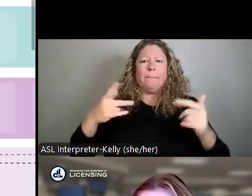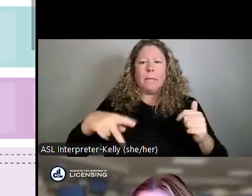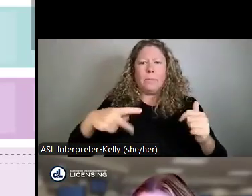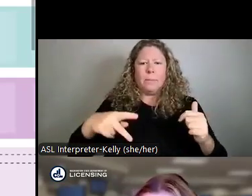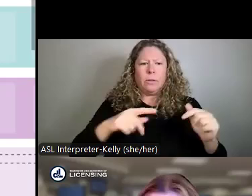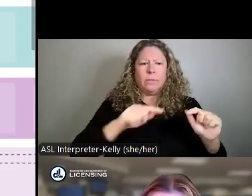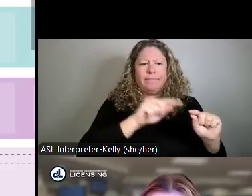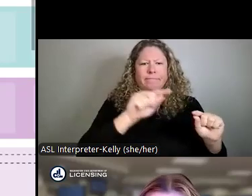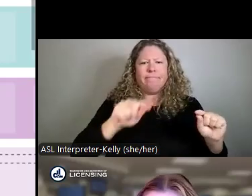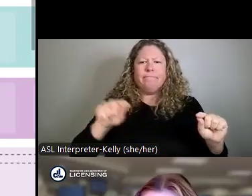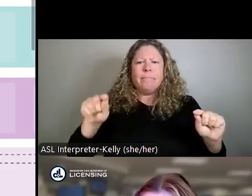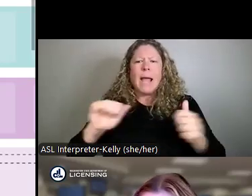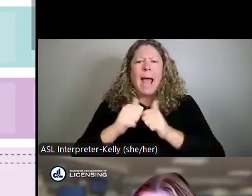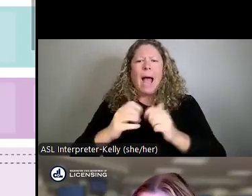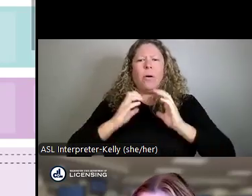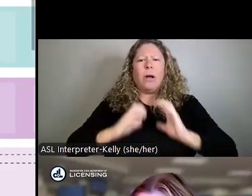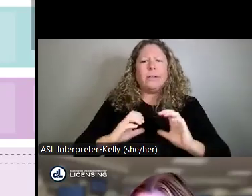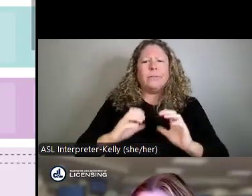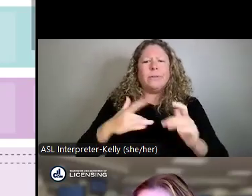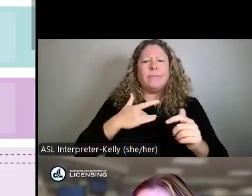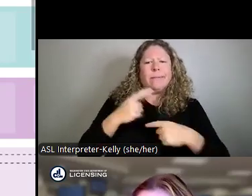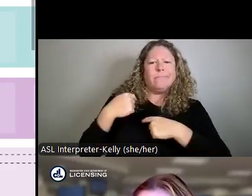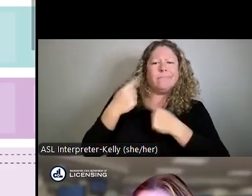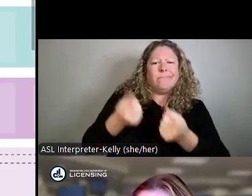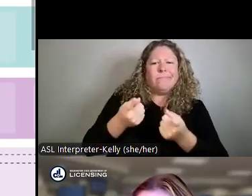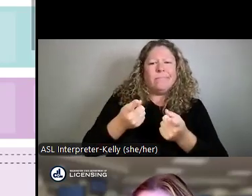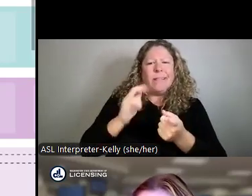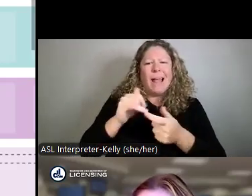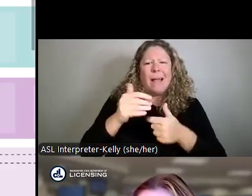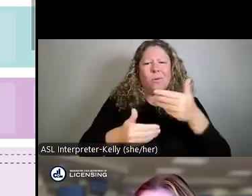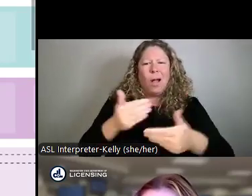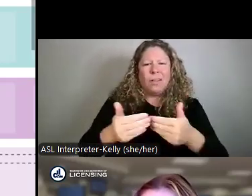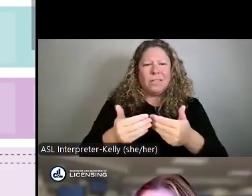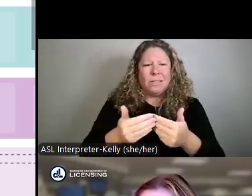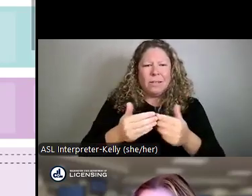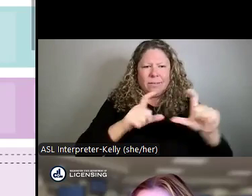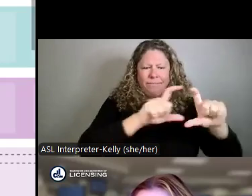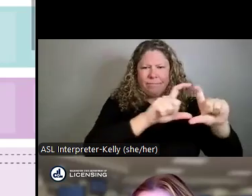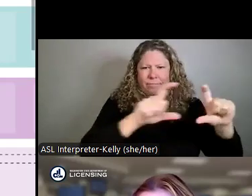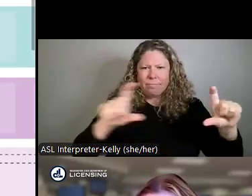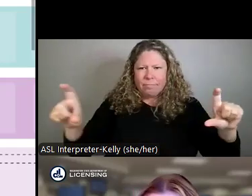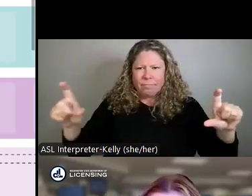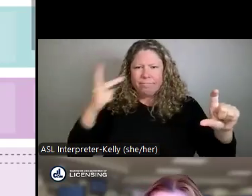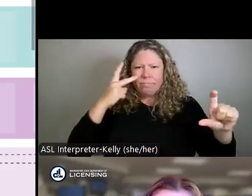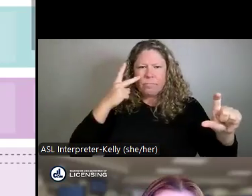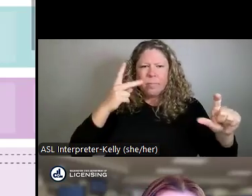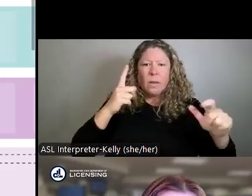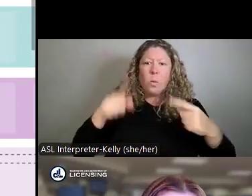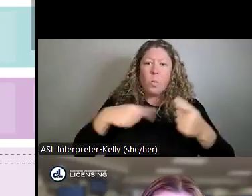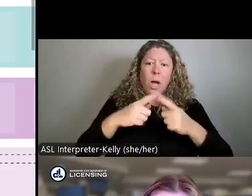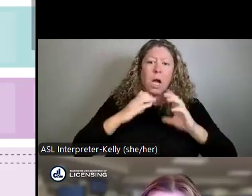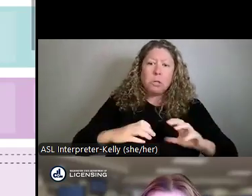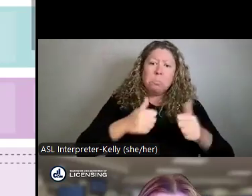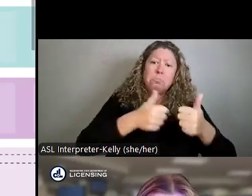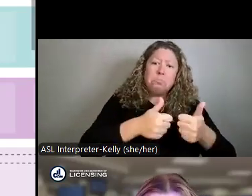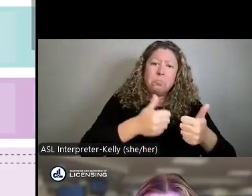were generally feeling at each step in the process. This row allows you to see the highs and lows of the customer's journey